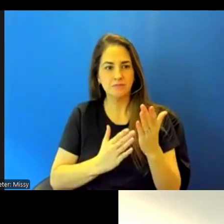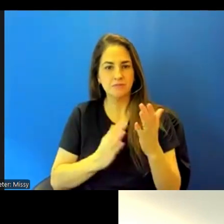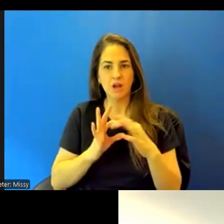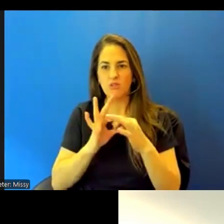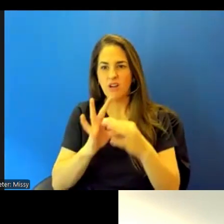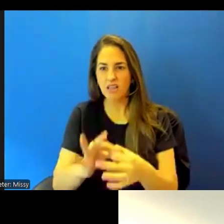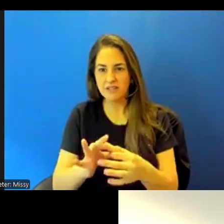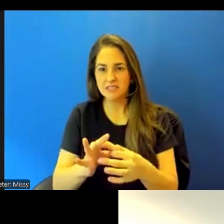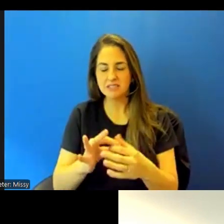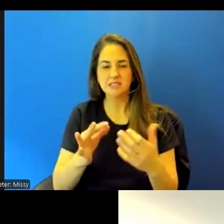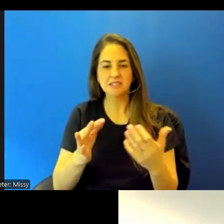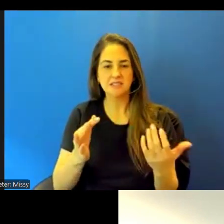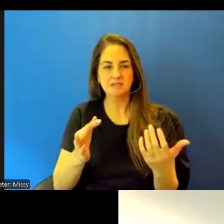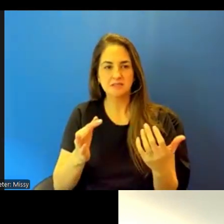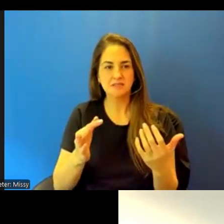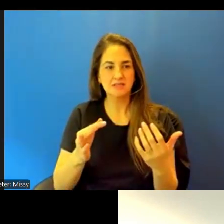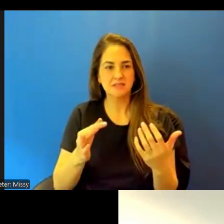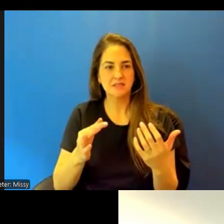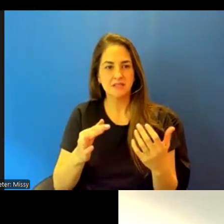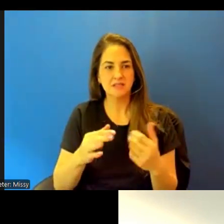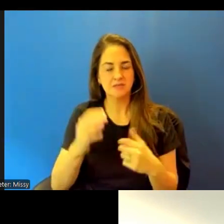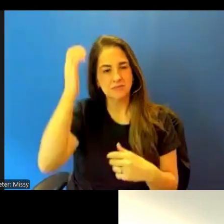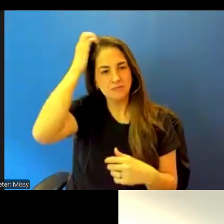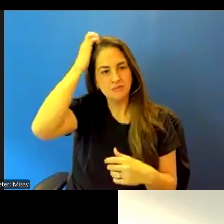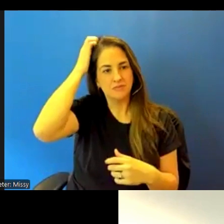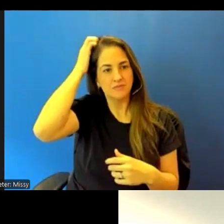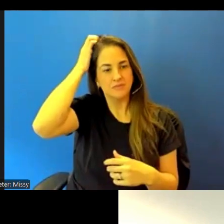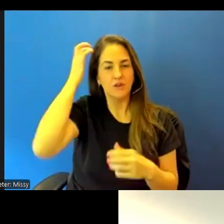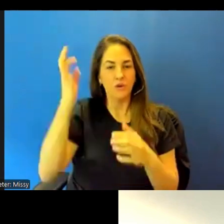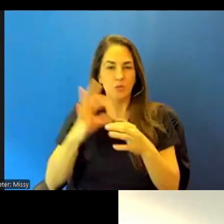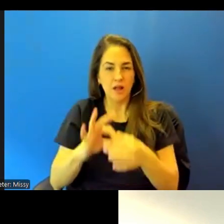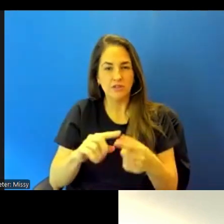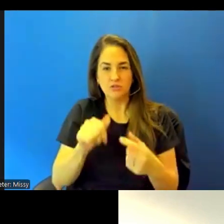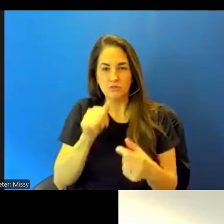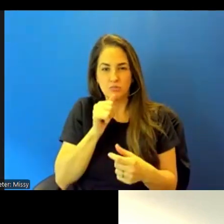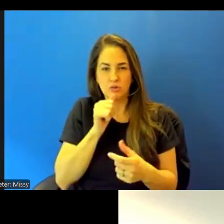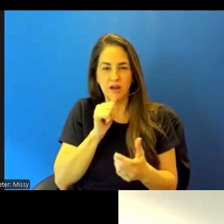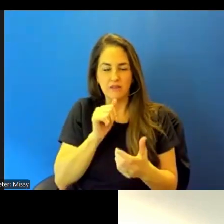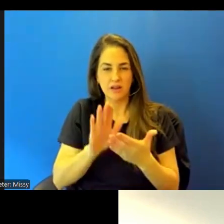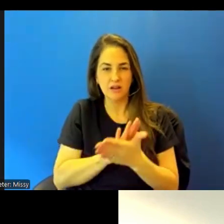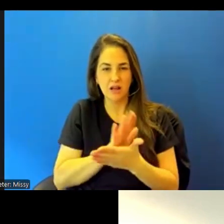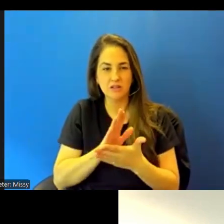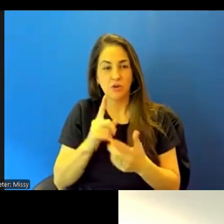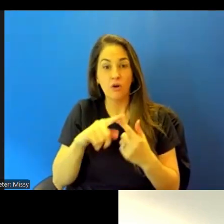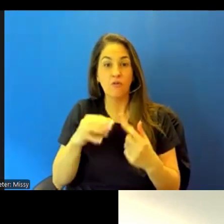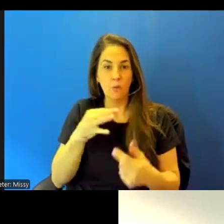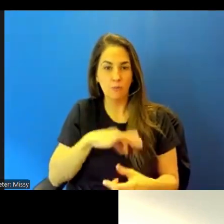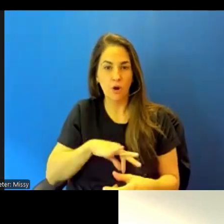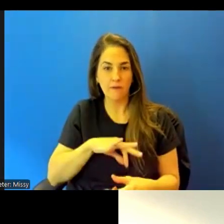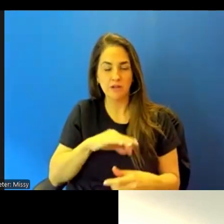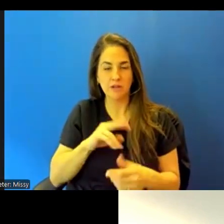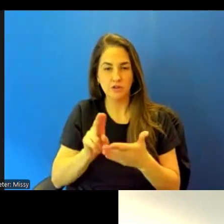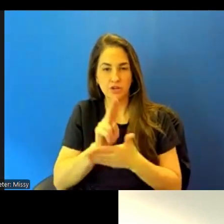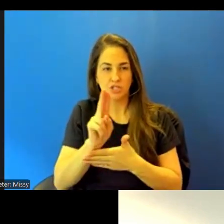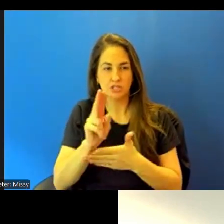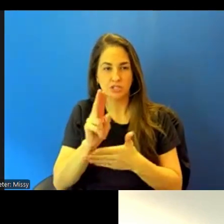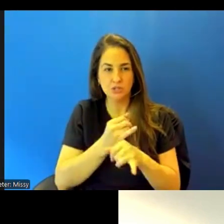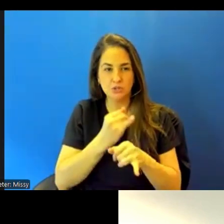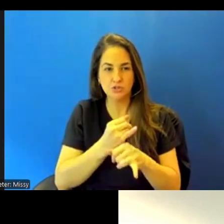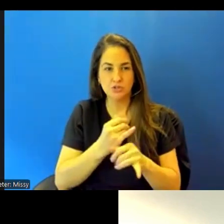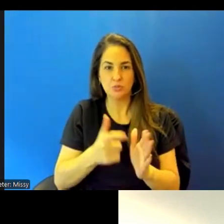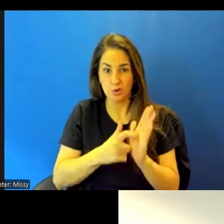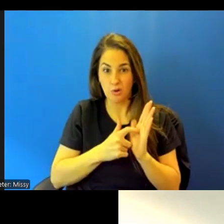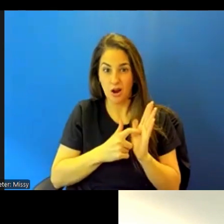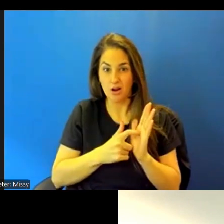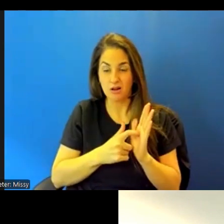to either, and I'll couple that with the relevance to private and or for-profit institutions being required. I think both of those go